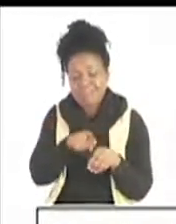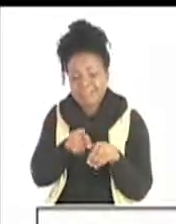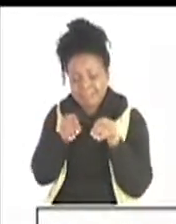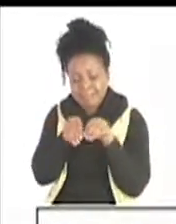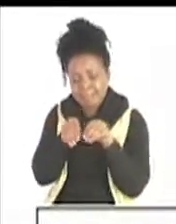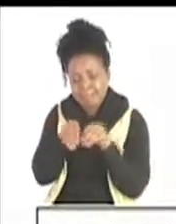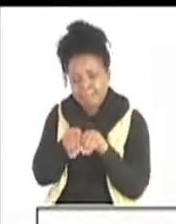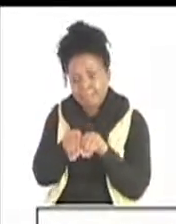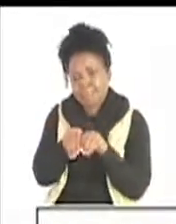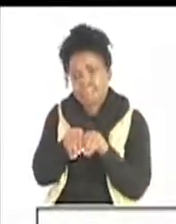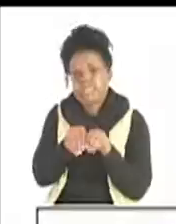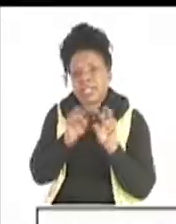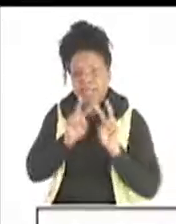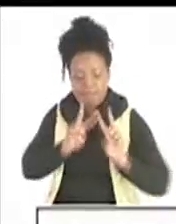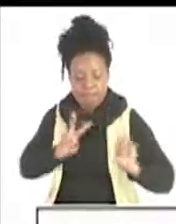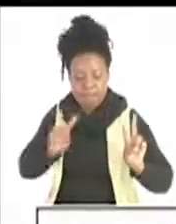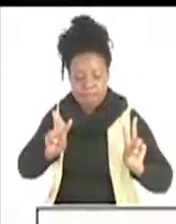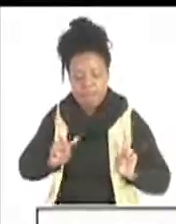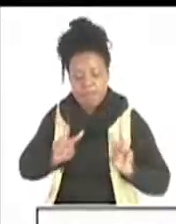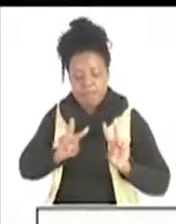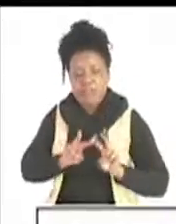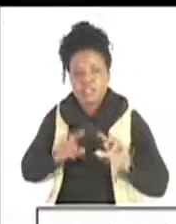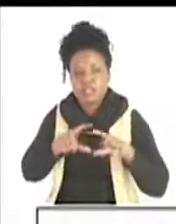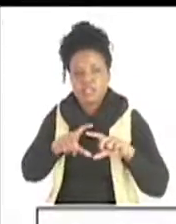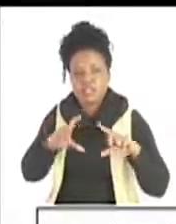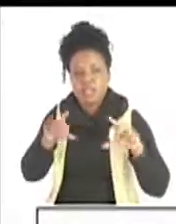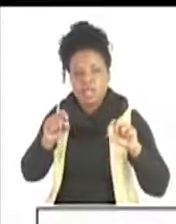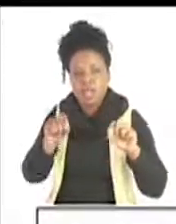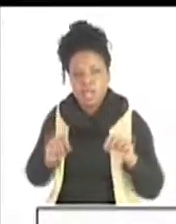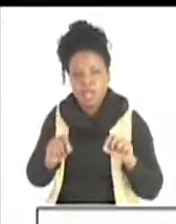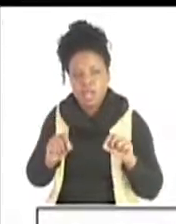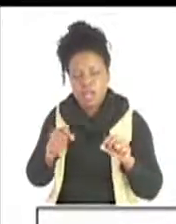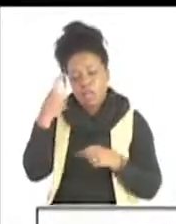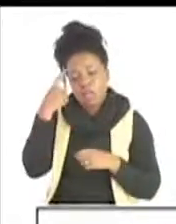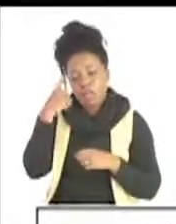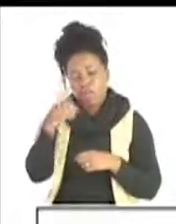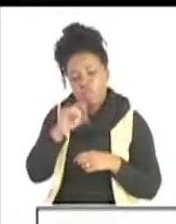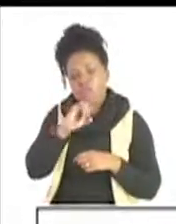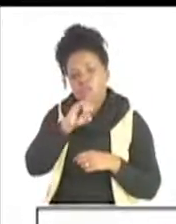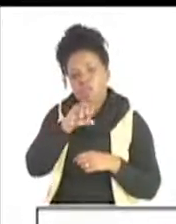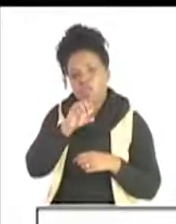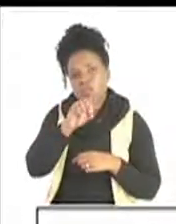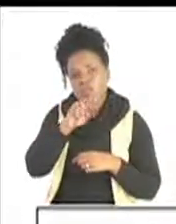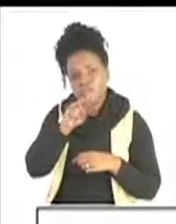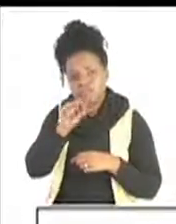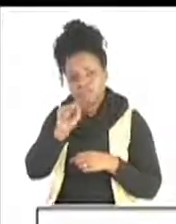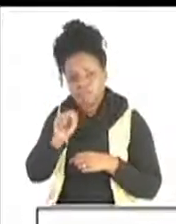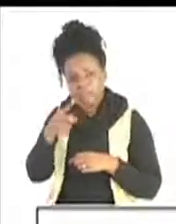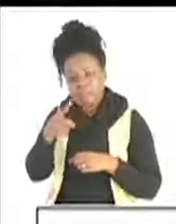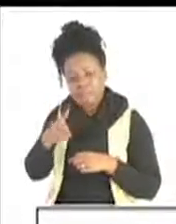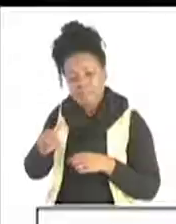make one for her. I wish he had made me one too, she thought to